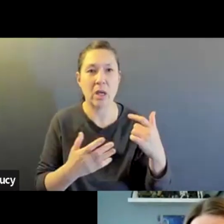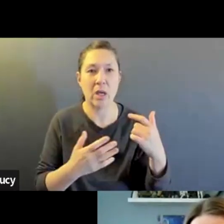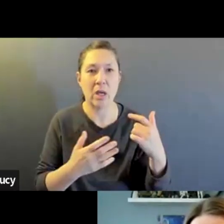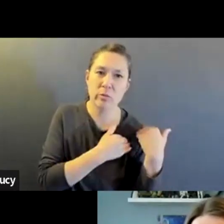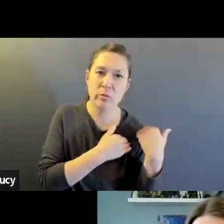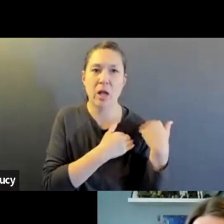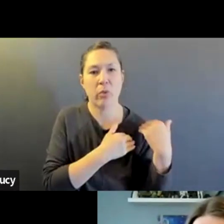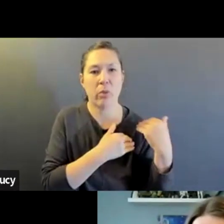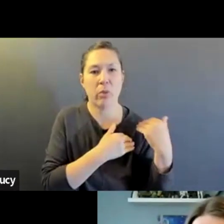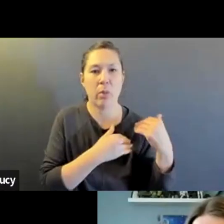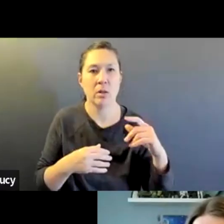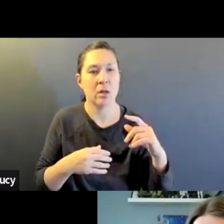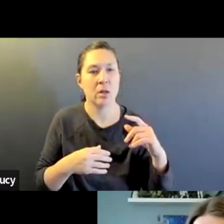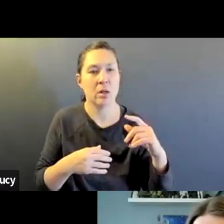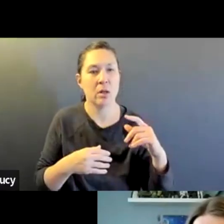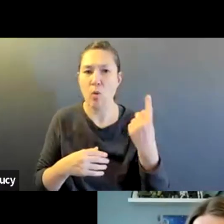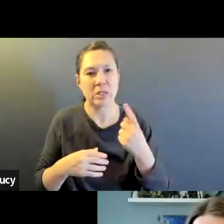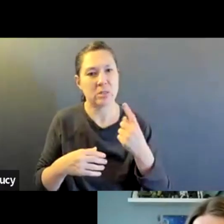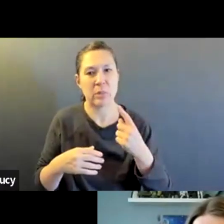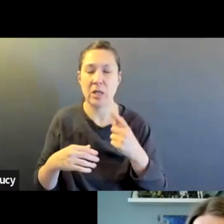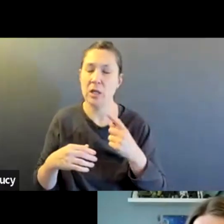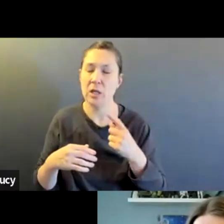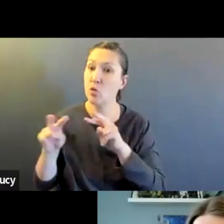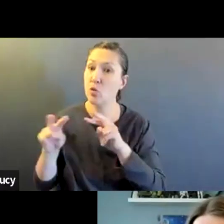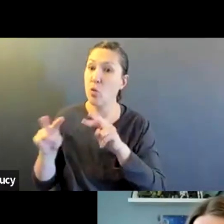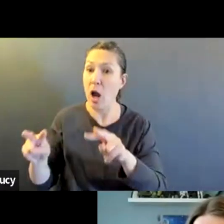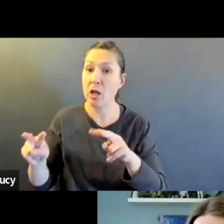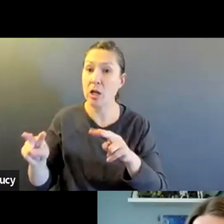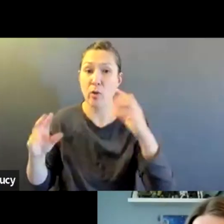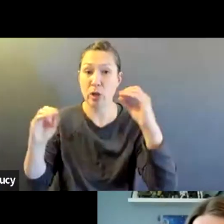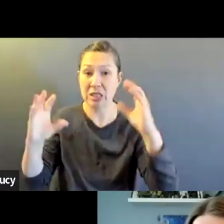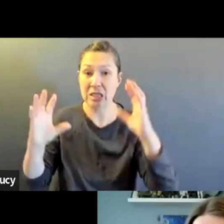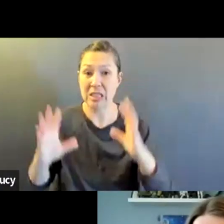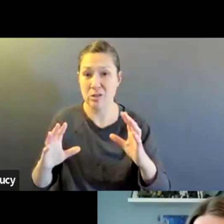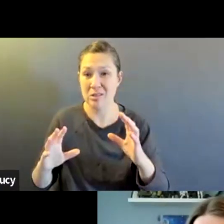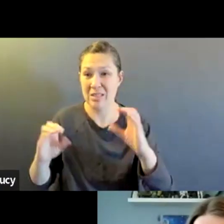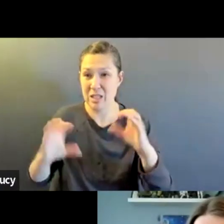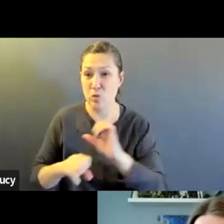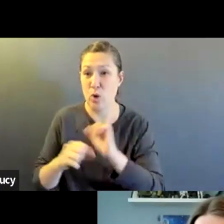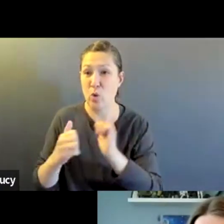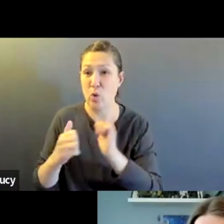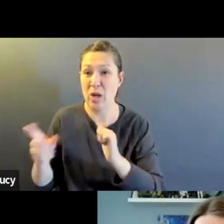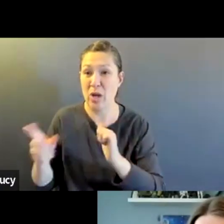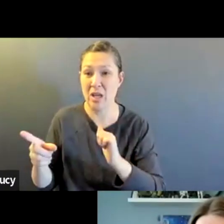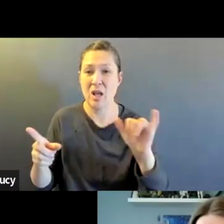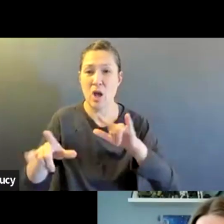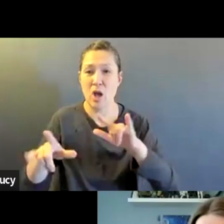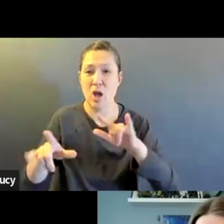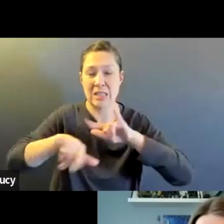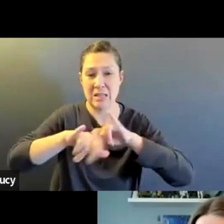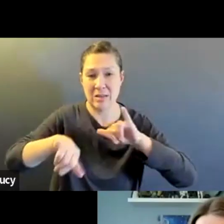actively stay present for our teachers, in our case, that we happen to be working for, but at the same time, behind the scenes,